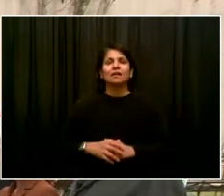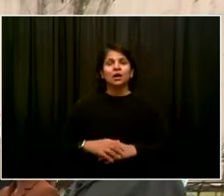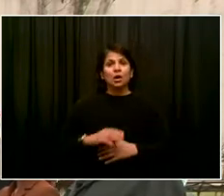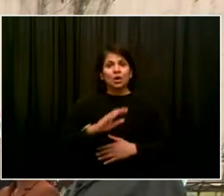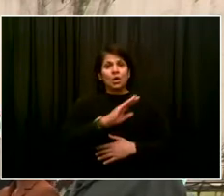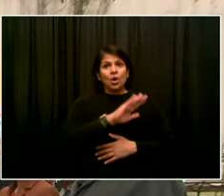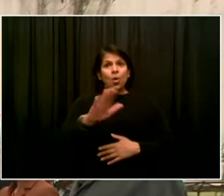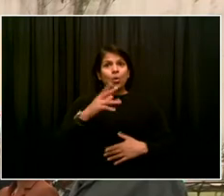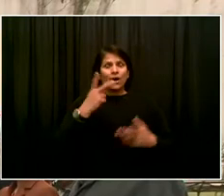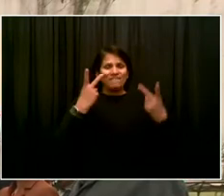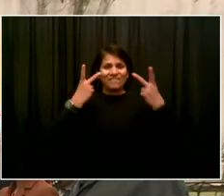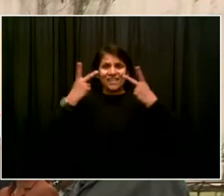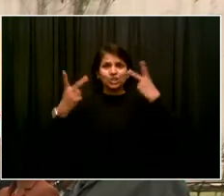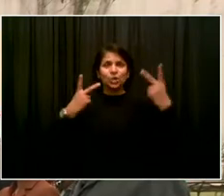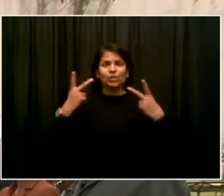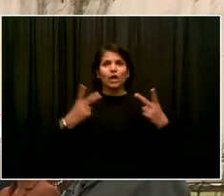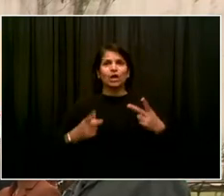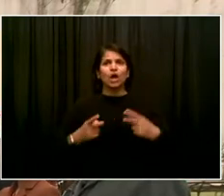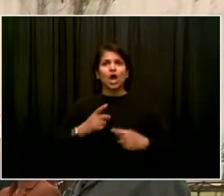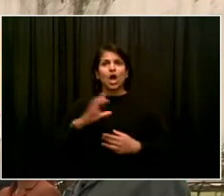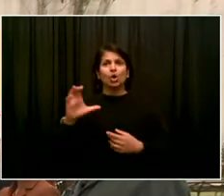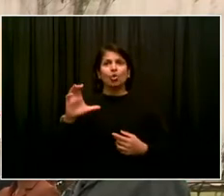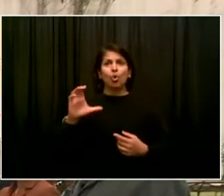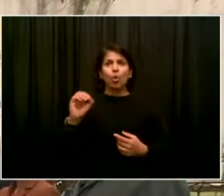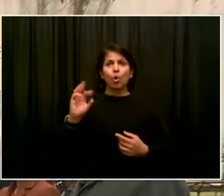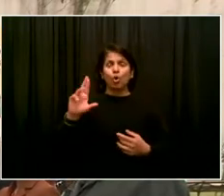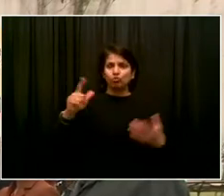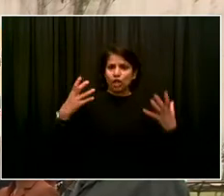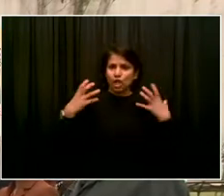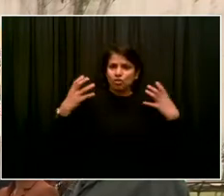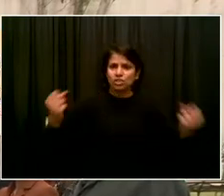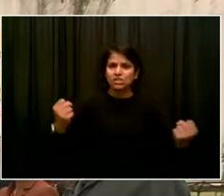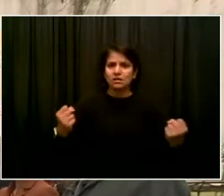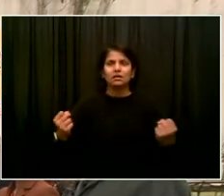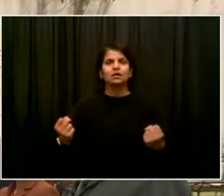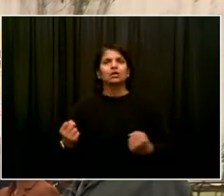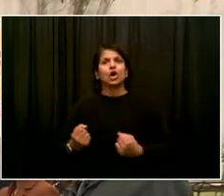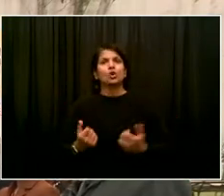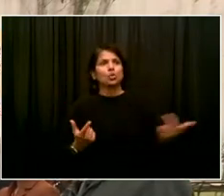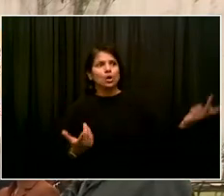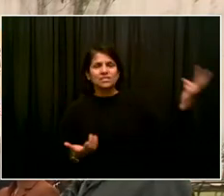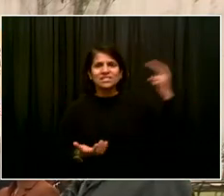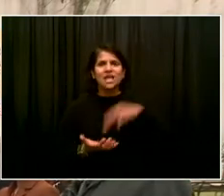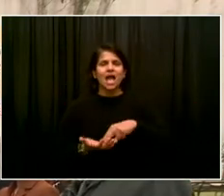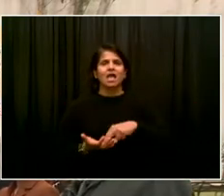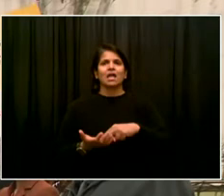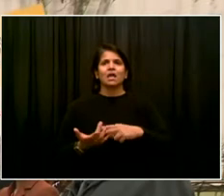courage, and you stood up this commission and appointed several of us to go